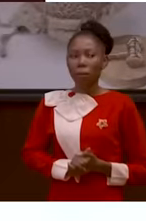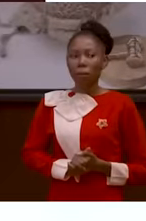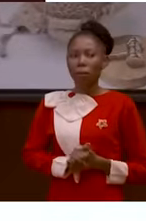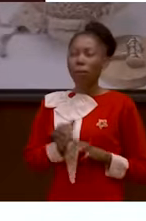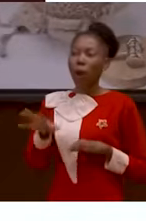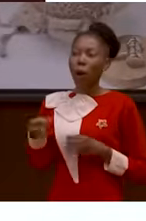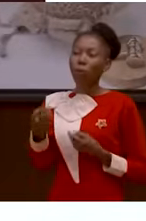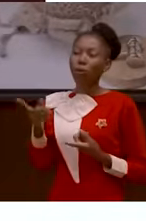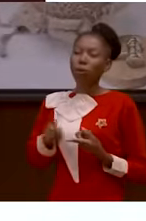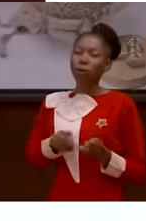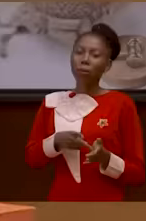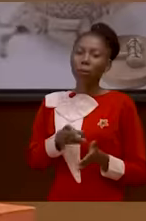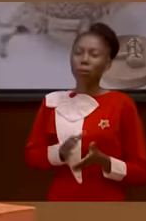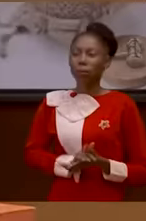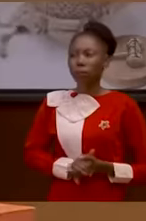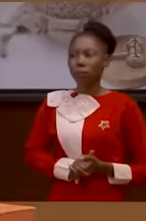So how much are you looking at?